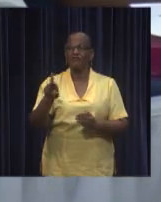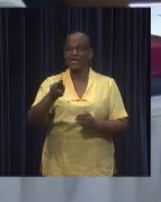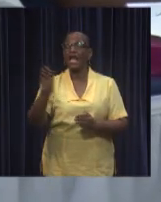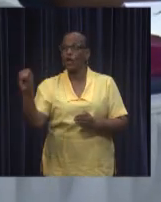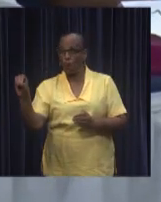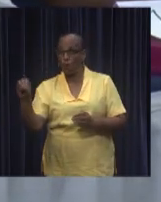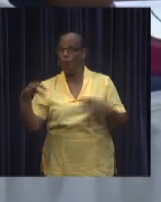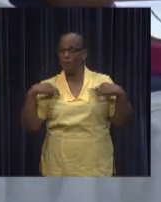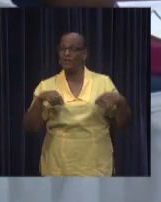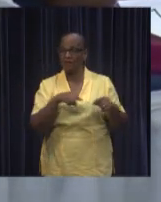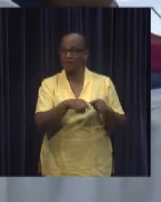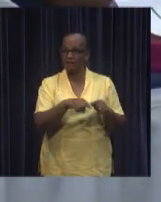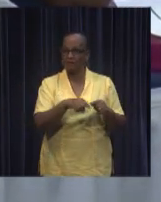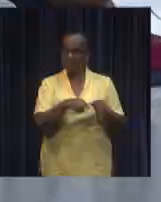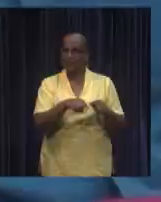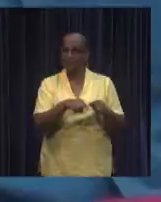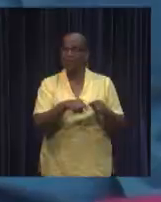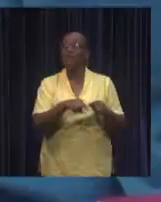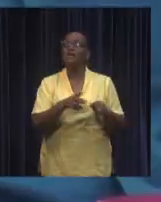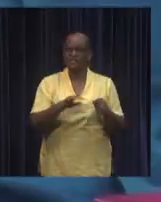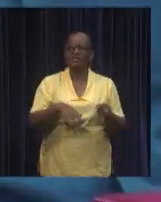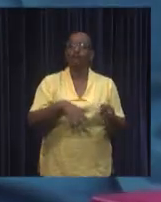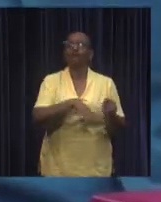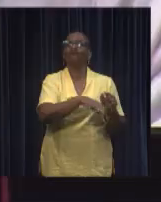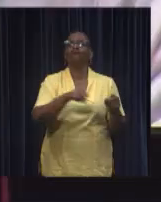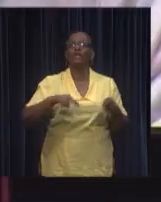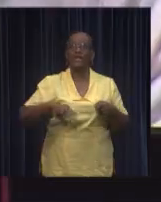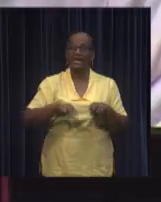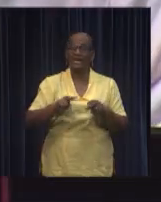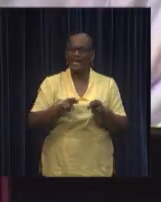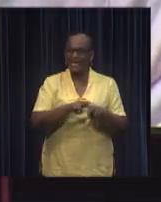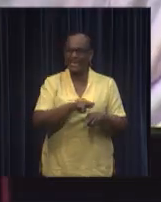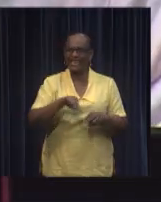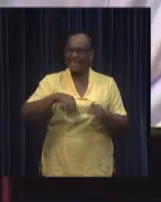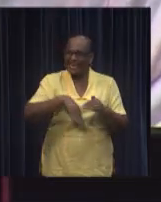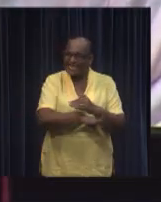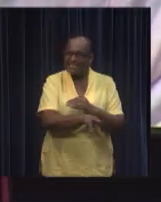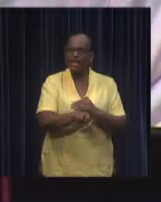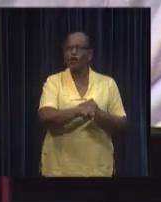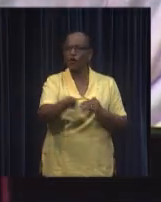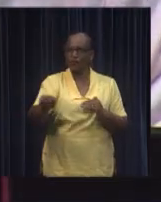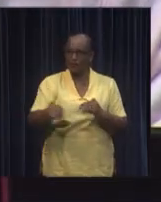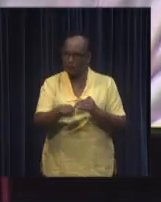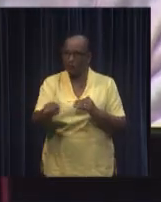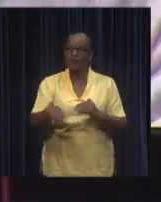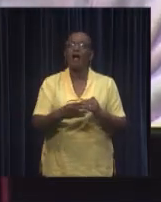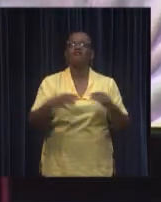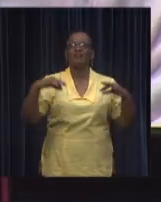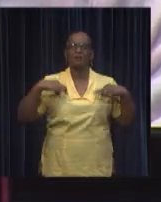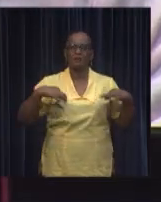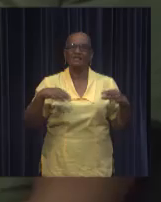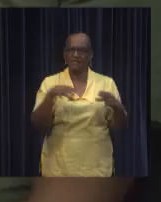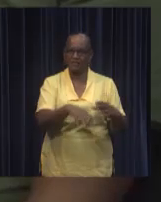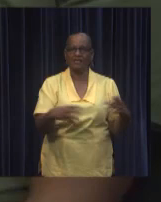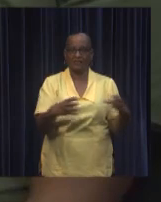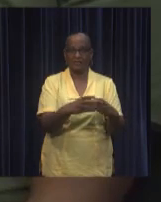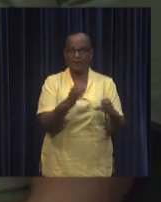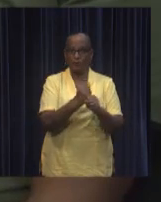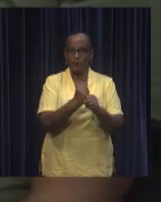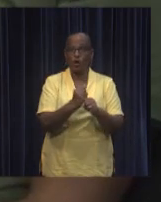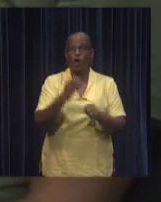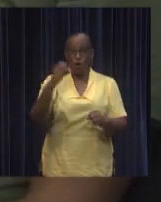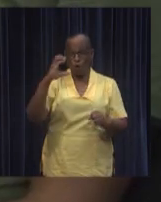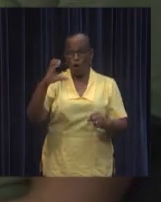Decan of Regional Development, in the ministry's inter-rural development program. The collaboration with